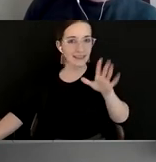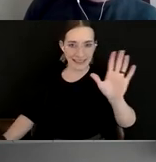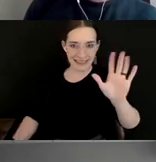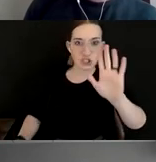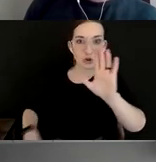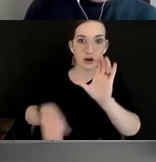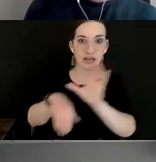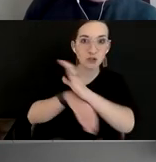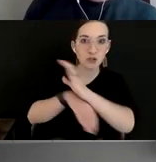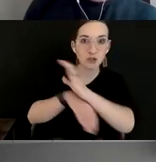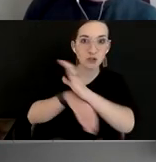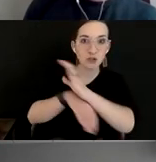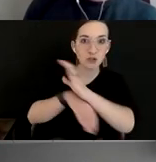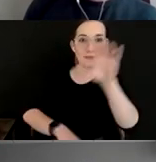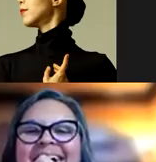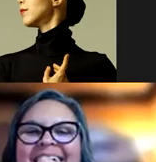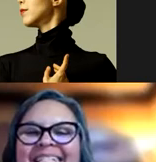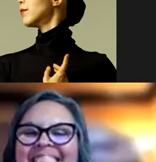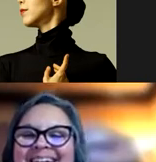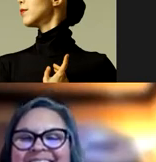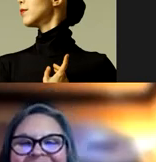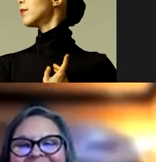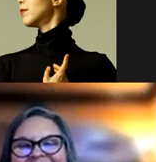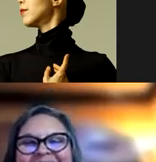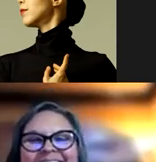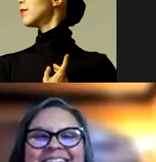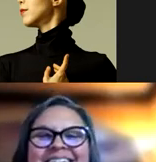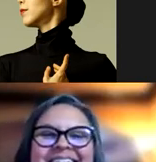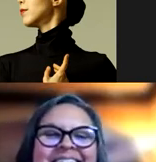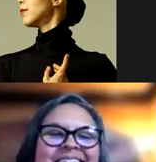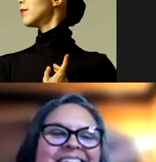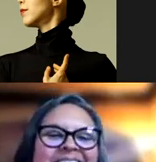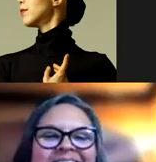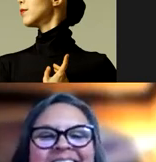Oh, dear. Okay. Let's stop that and try once more.